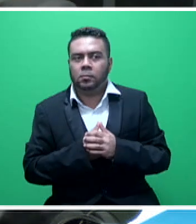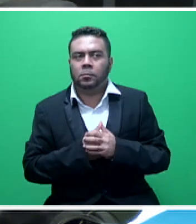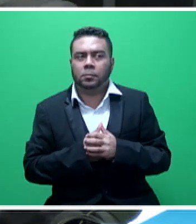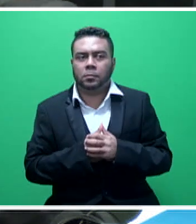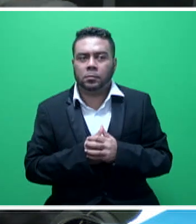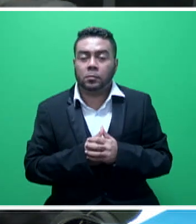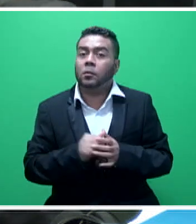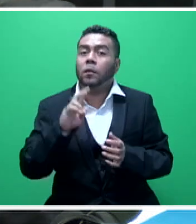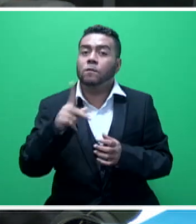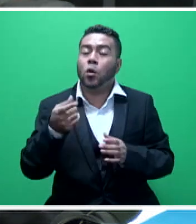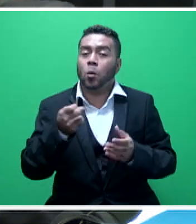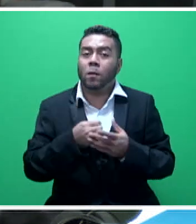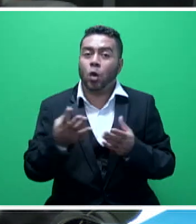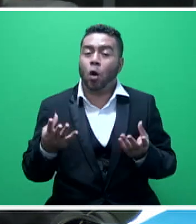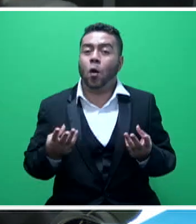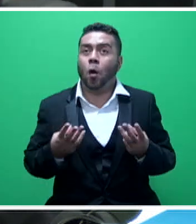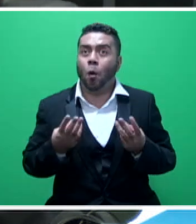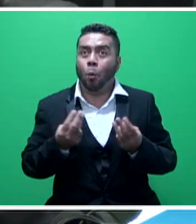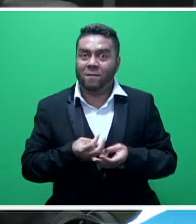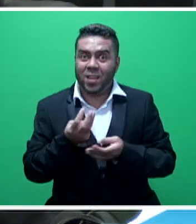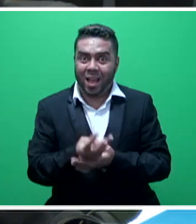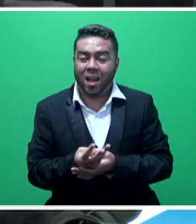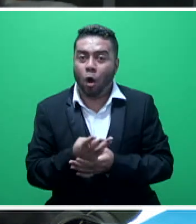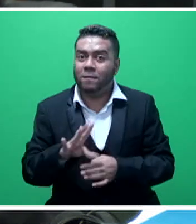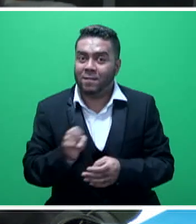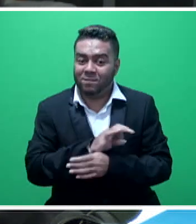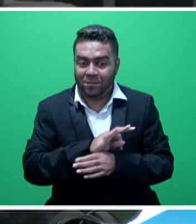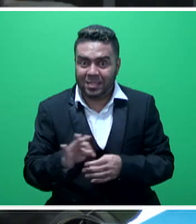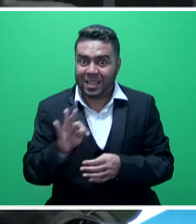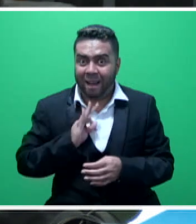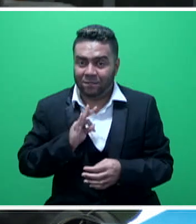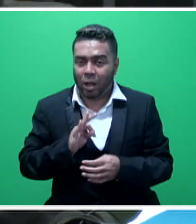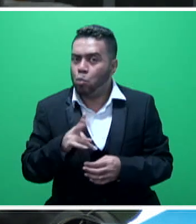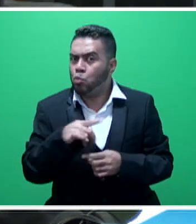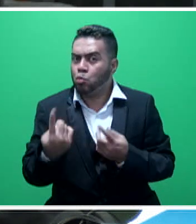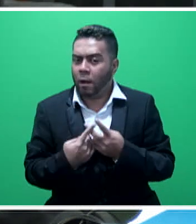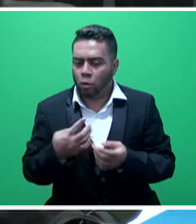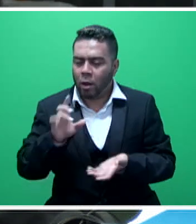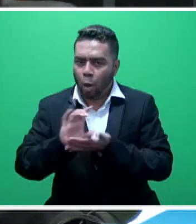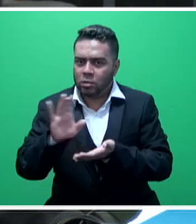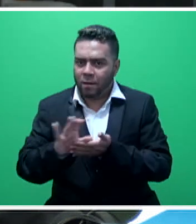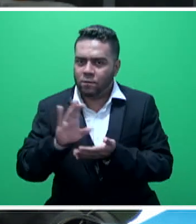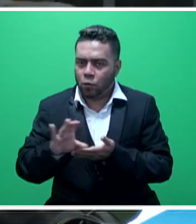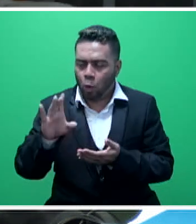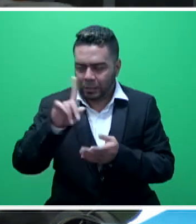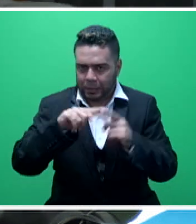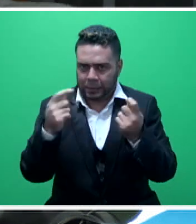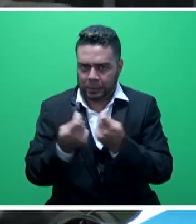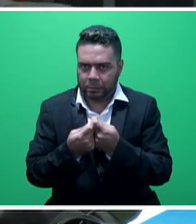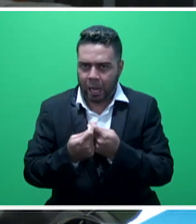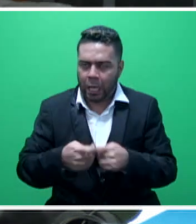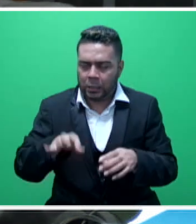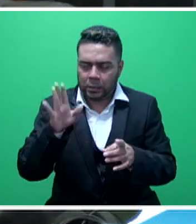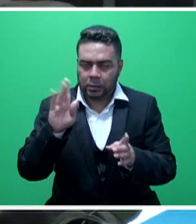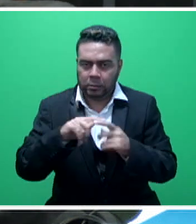for the welfare of our frontline staff, the budget will enable the ministry to also provide counselling support for our frontline team as they deal